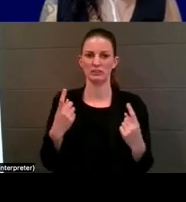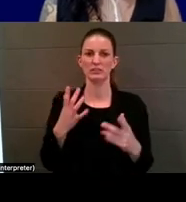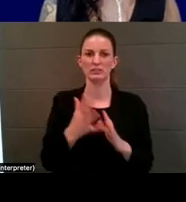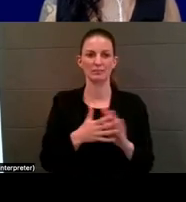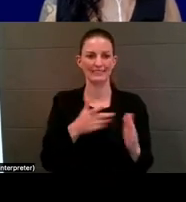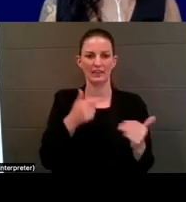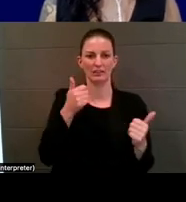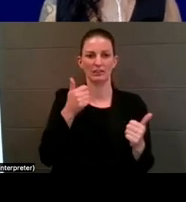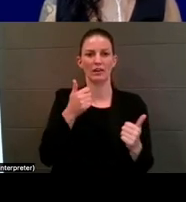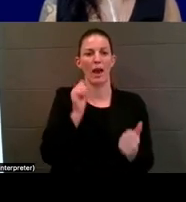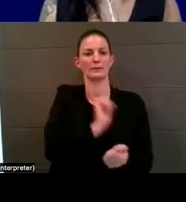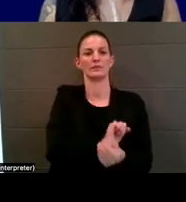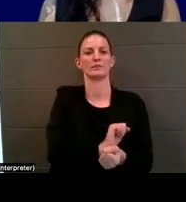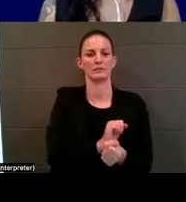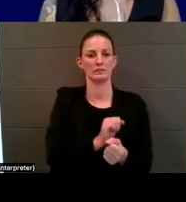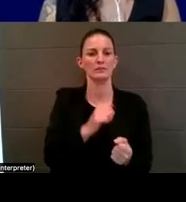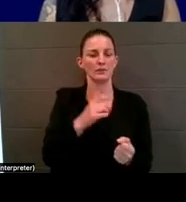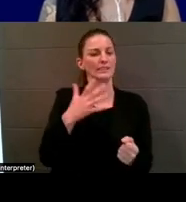in life.